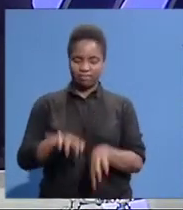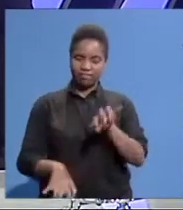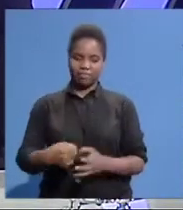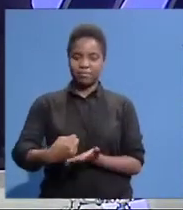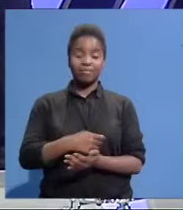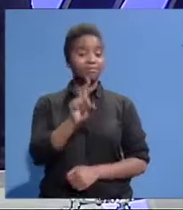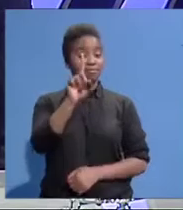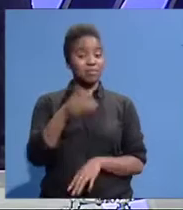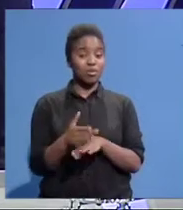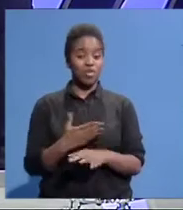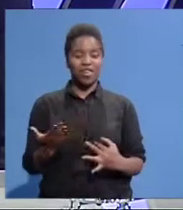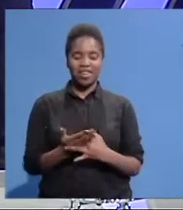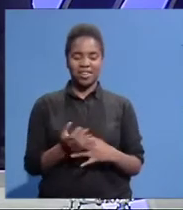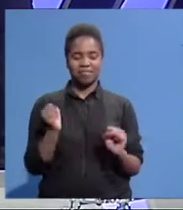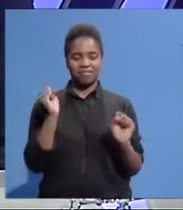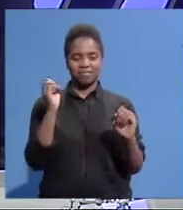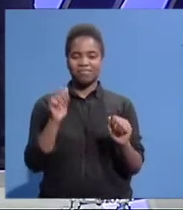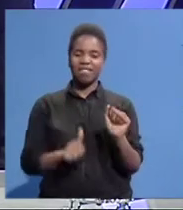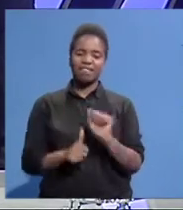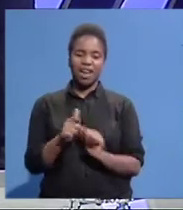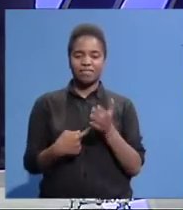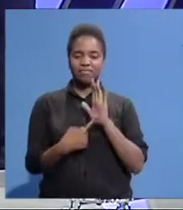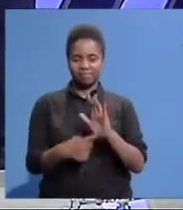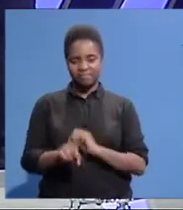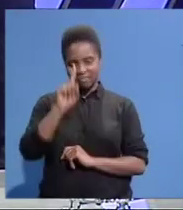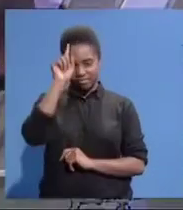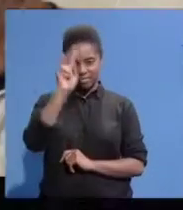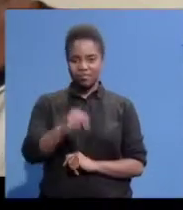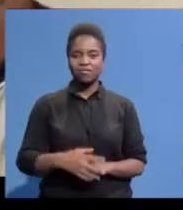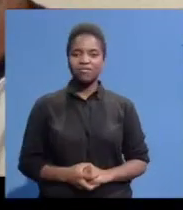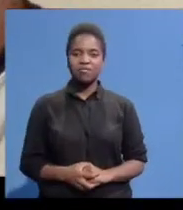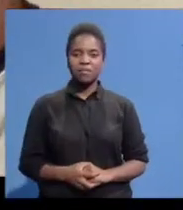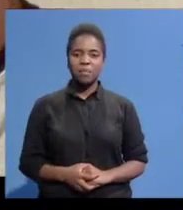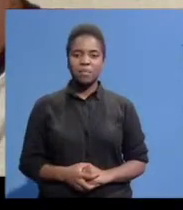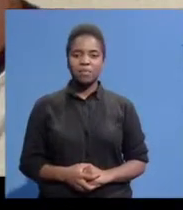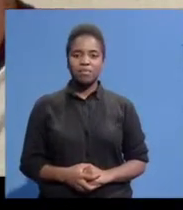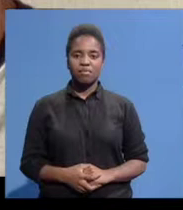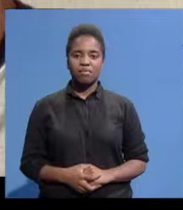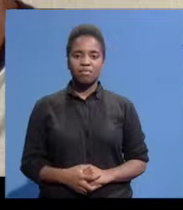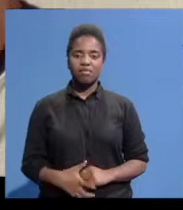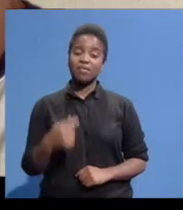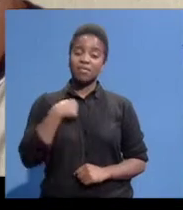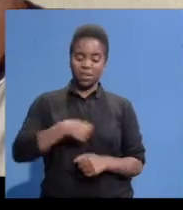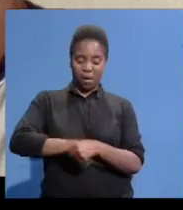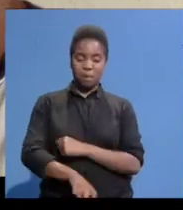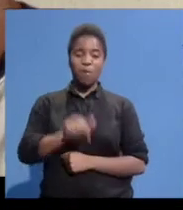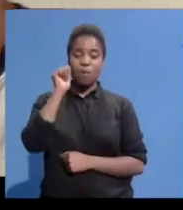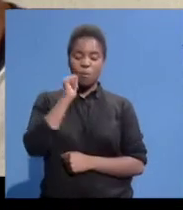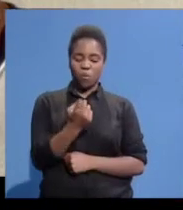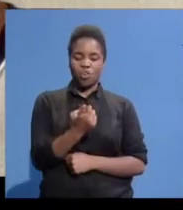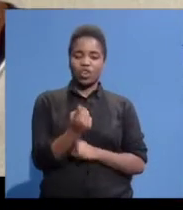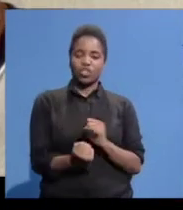Now, before we go to a break, here's a tribute to Madiba. I was applying in 2003 for the